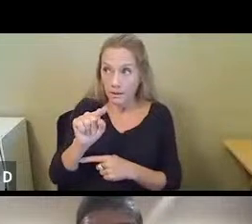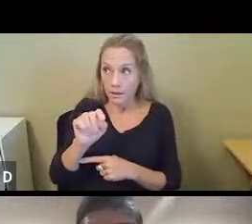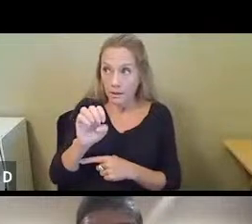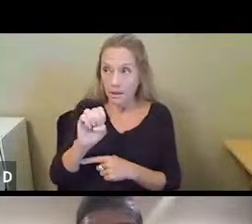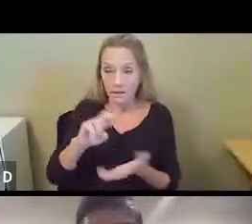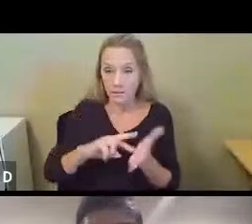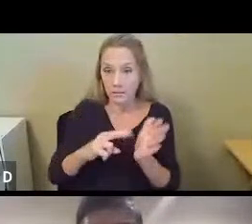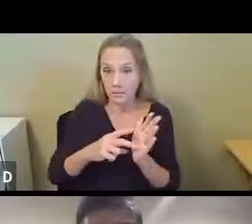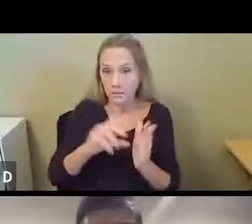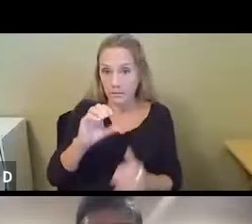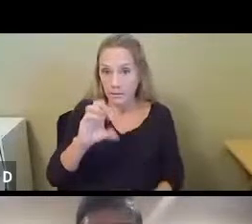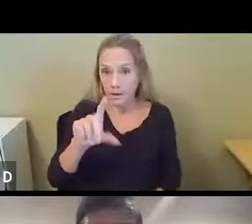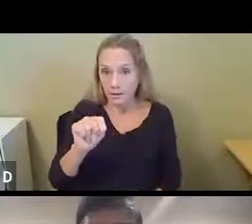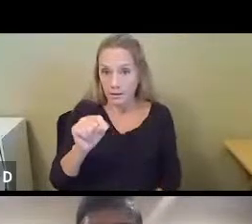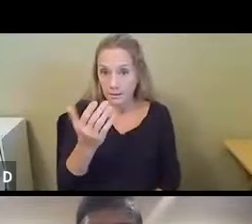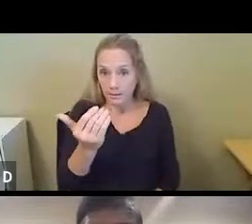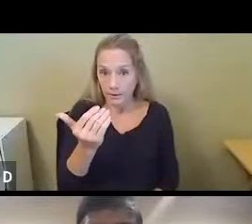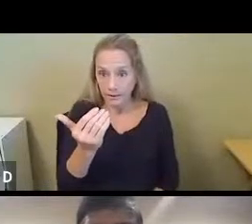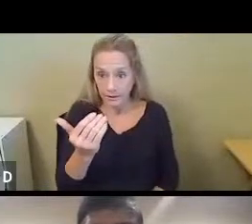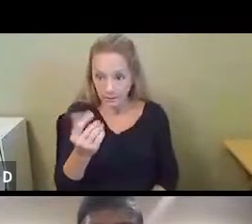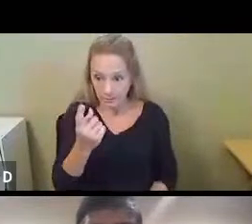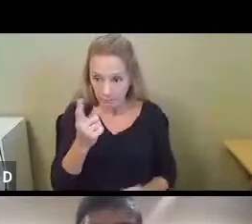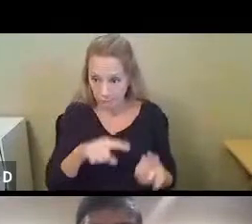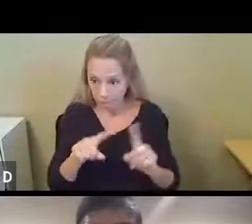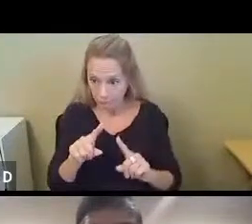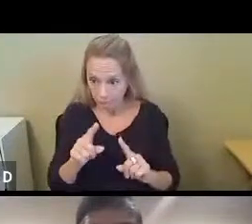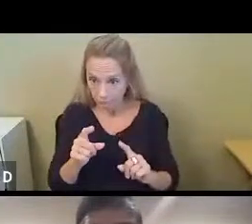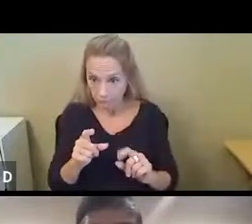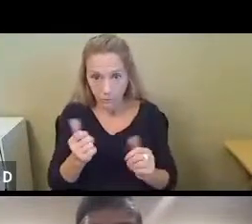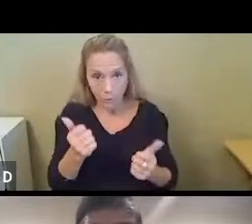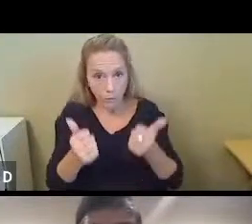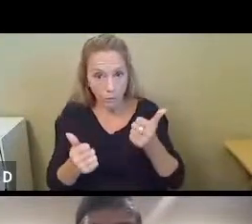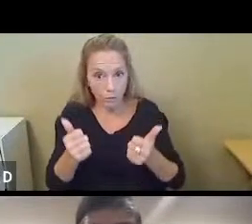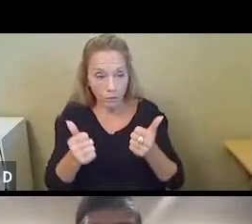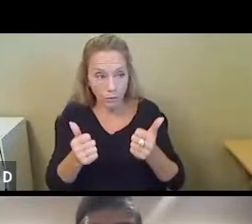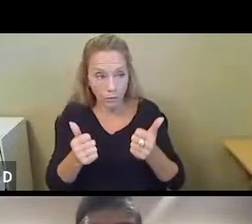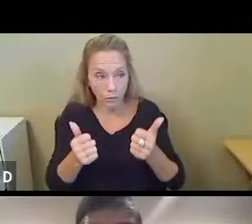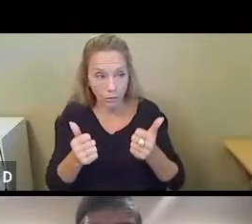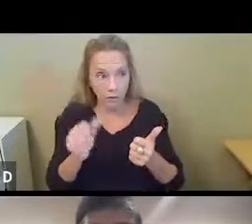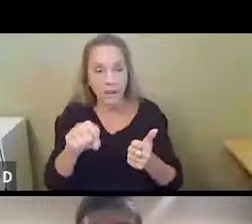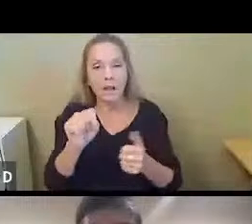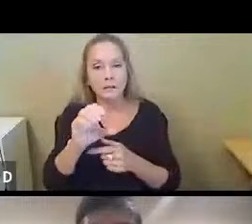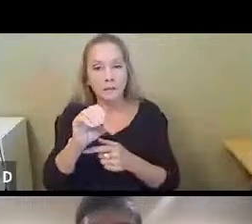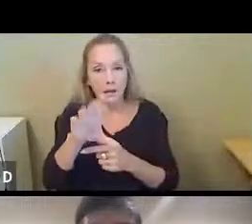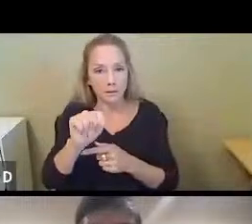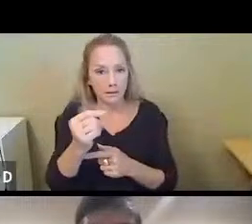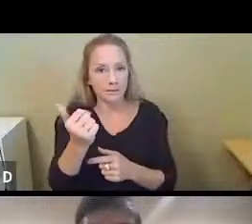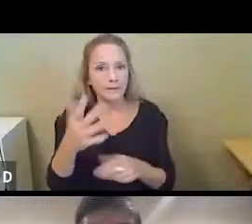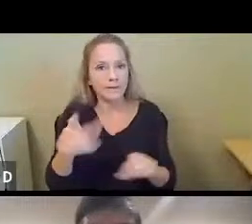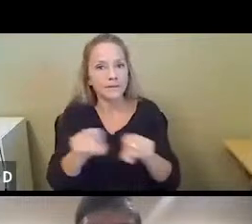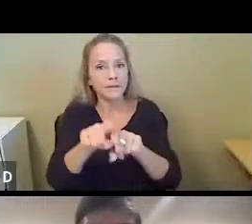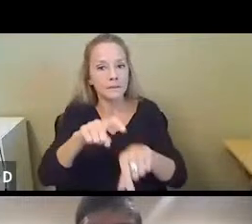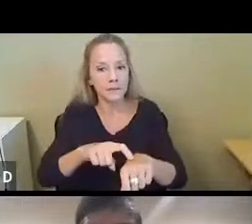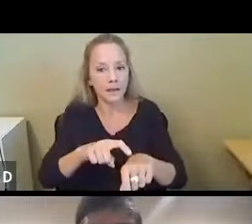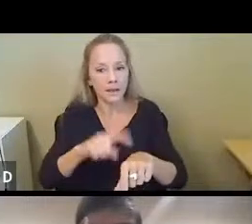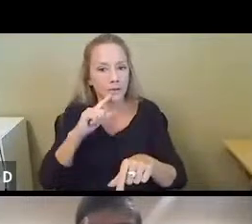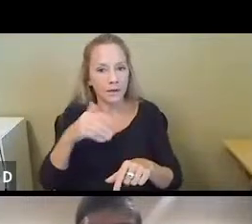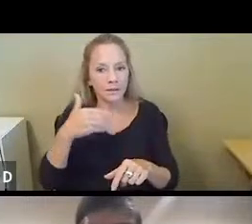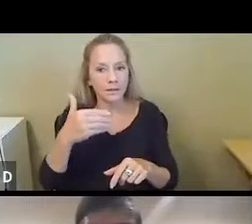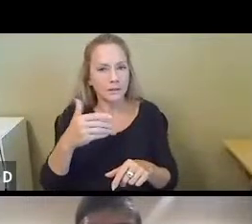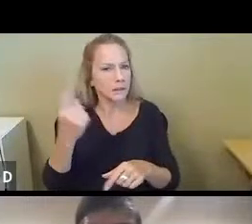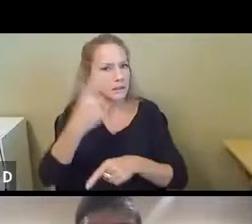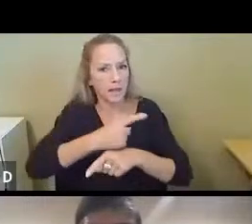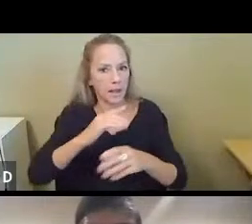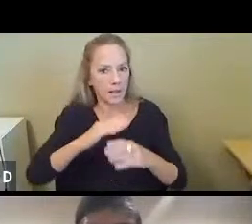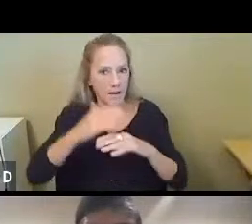October 15th. Just want to make sure everybody's clear on that. Which would be the date of the next meeting. As we. It'd be the day after